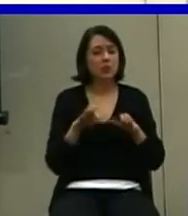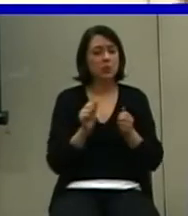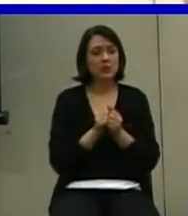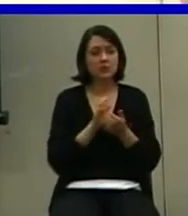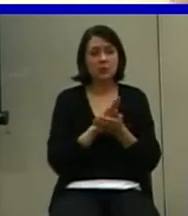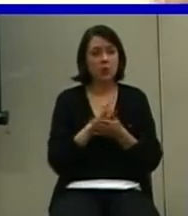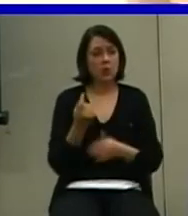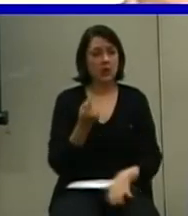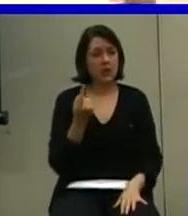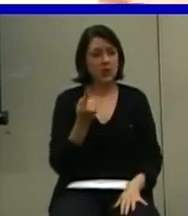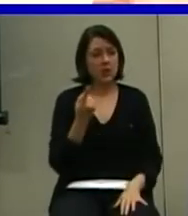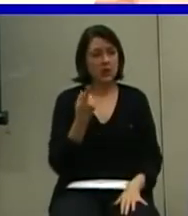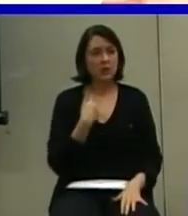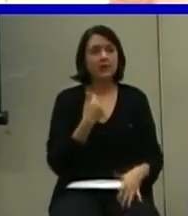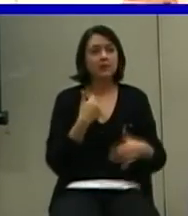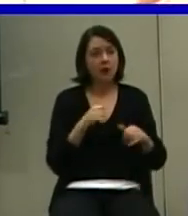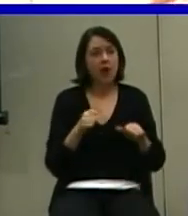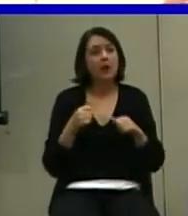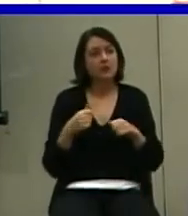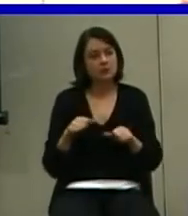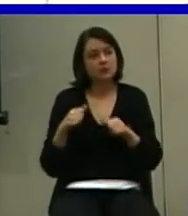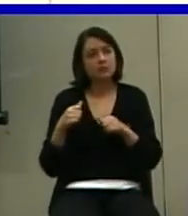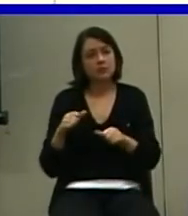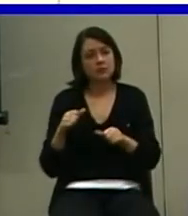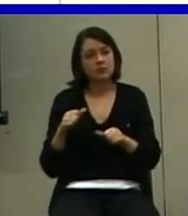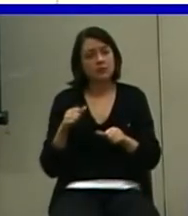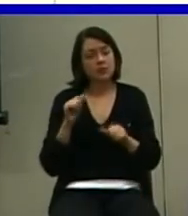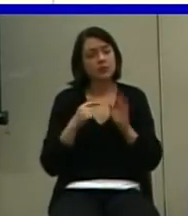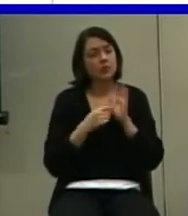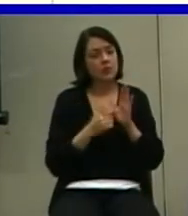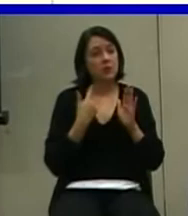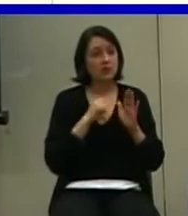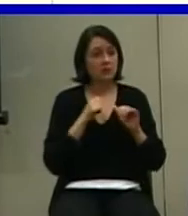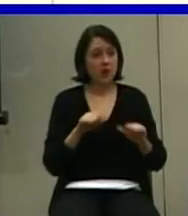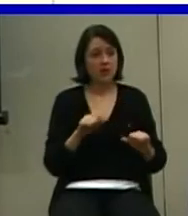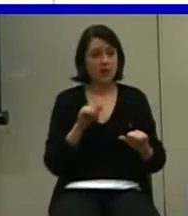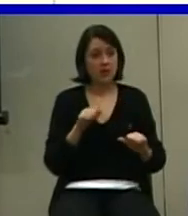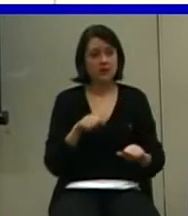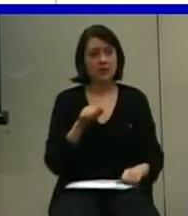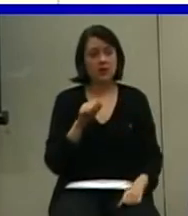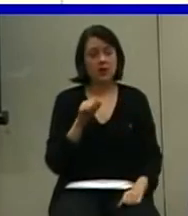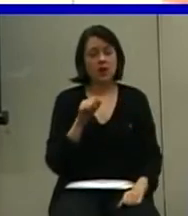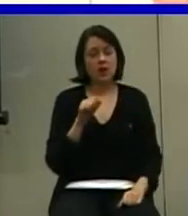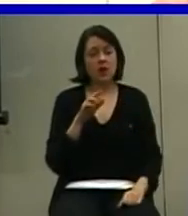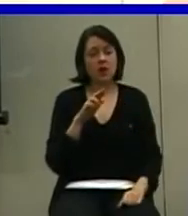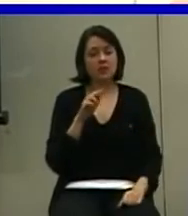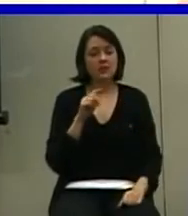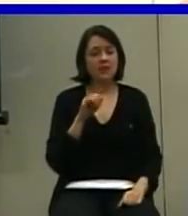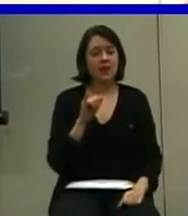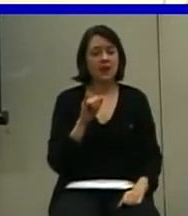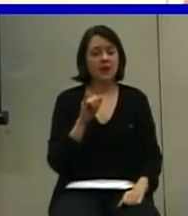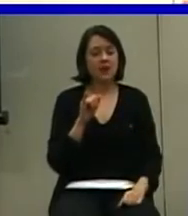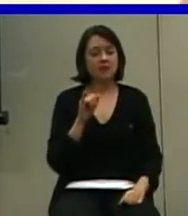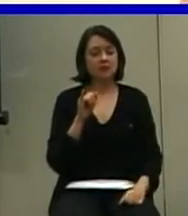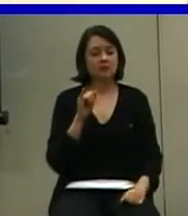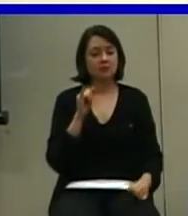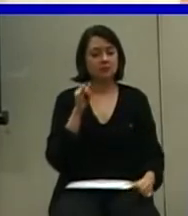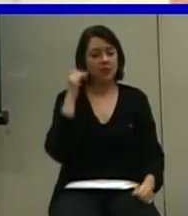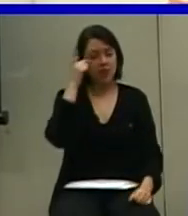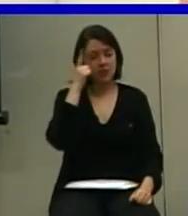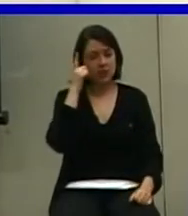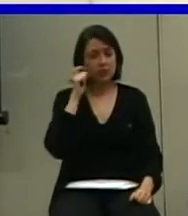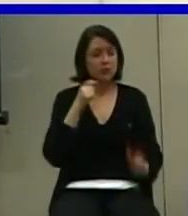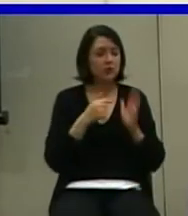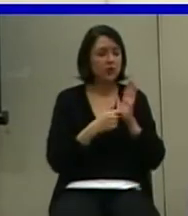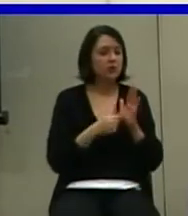alone? We've tried. And that's what we have to demonstrate. That's the RTI logic. You must demonstrate that there was